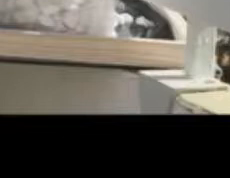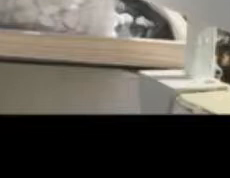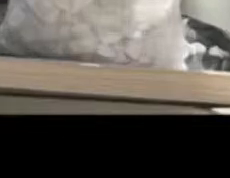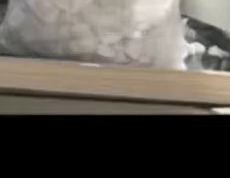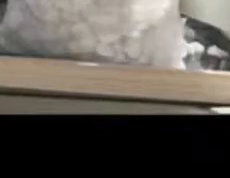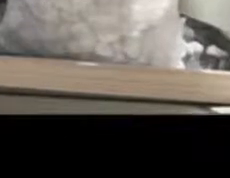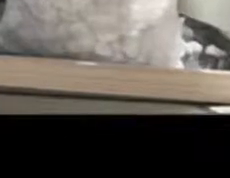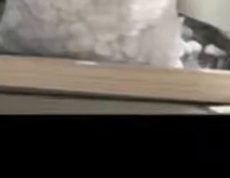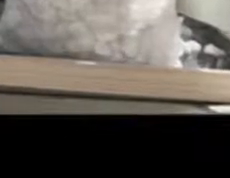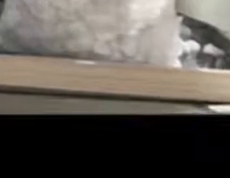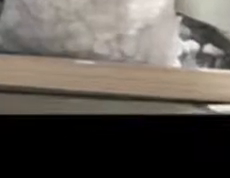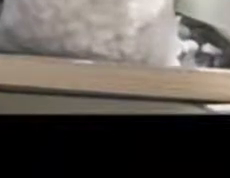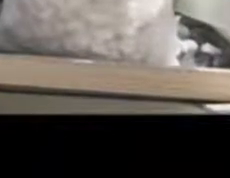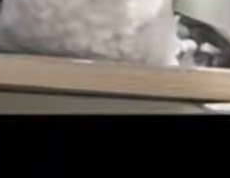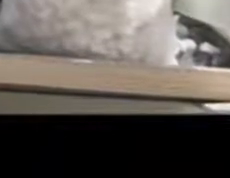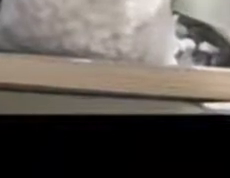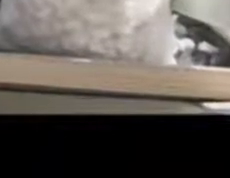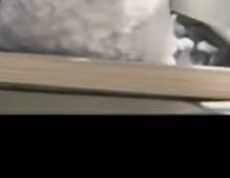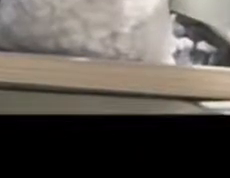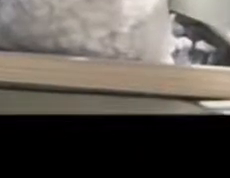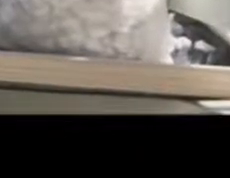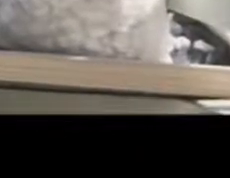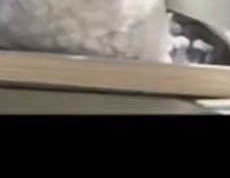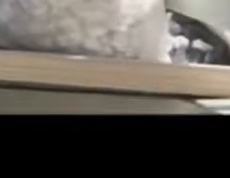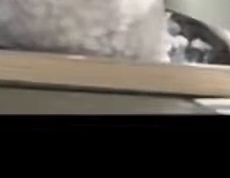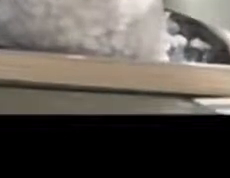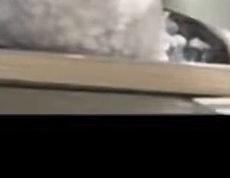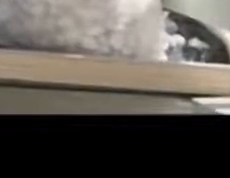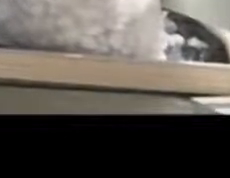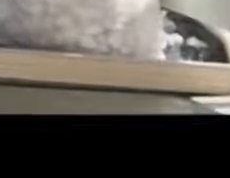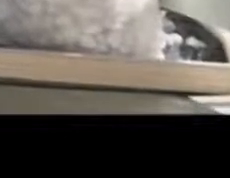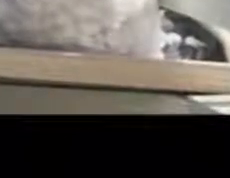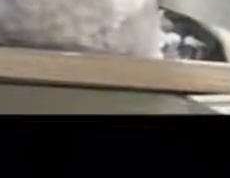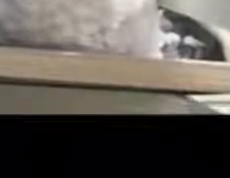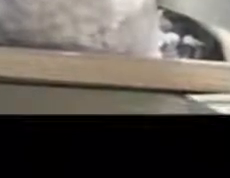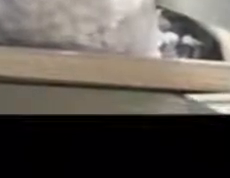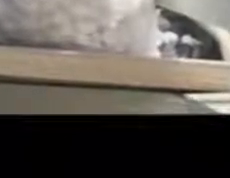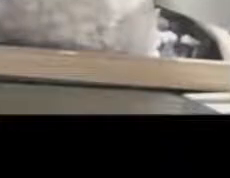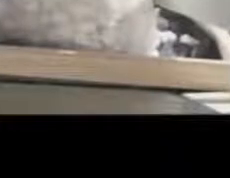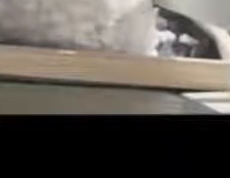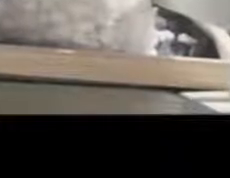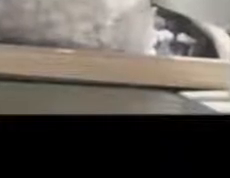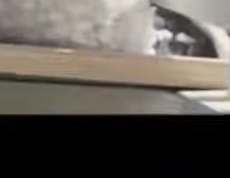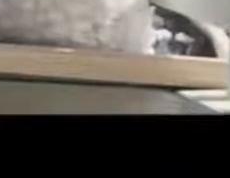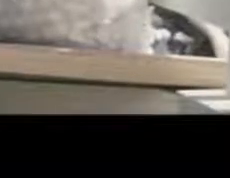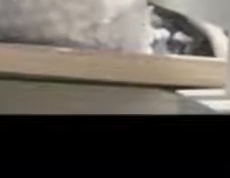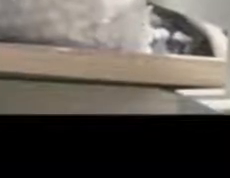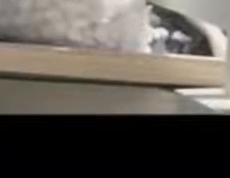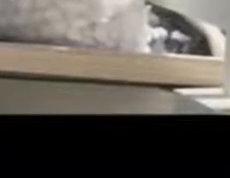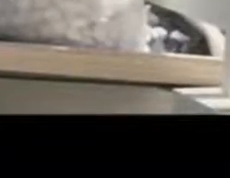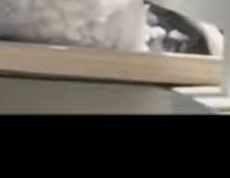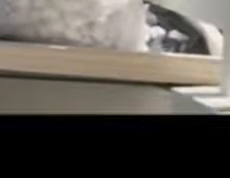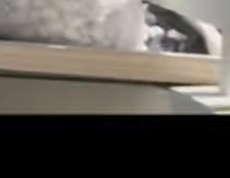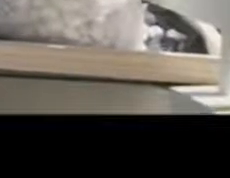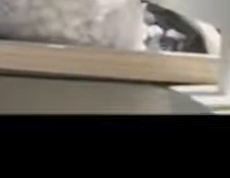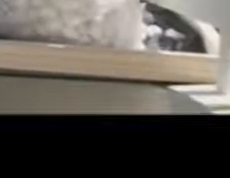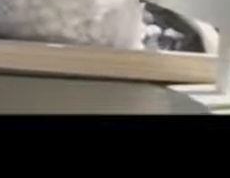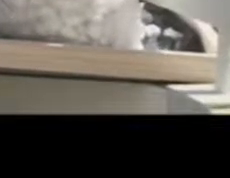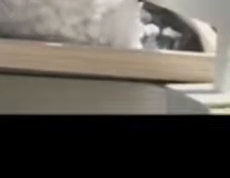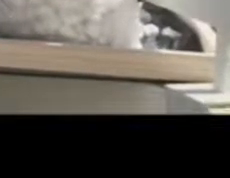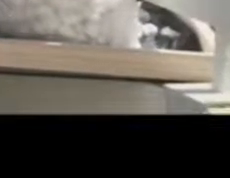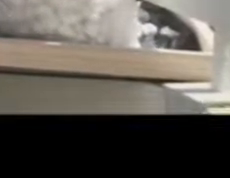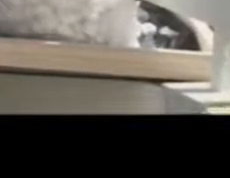a Box, and that is normally your solution if you live in a complex or a flat, or you don't have like a garden where you can actually feature